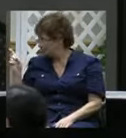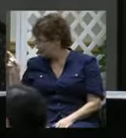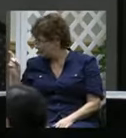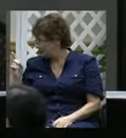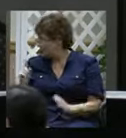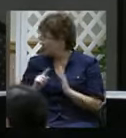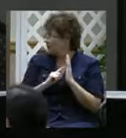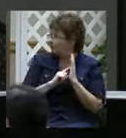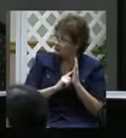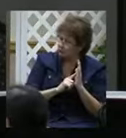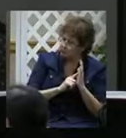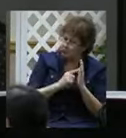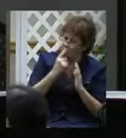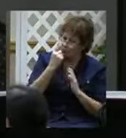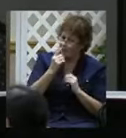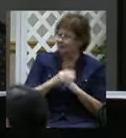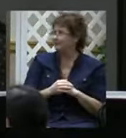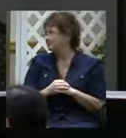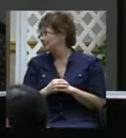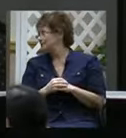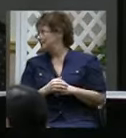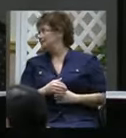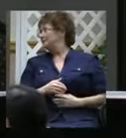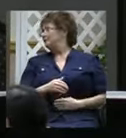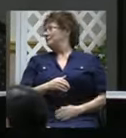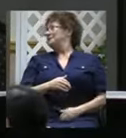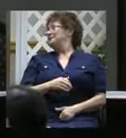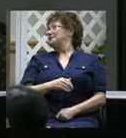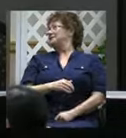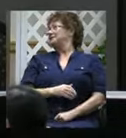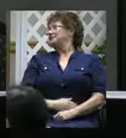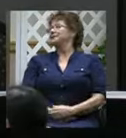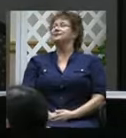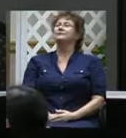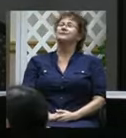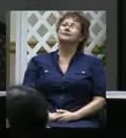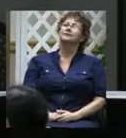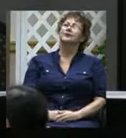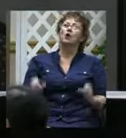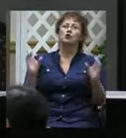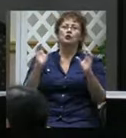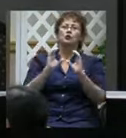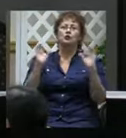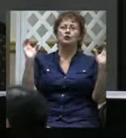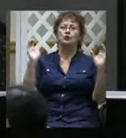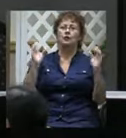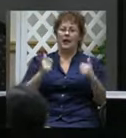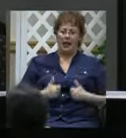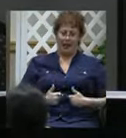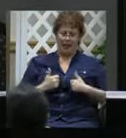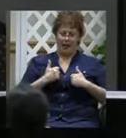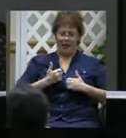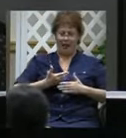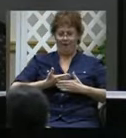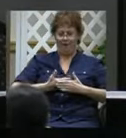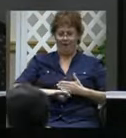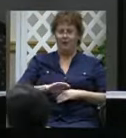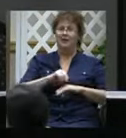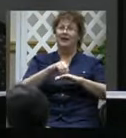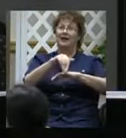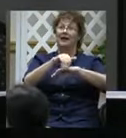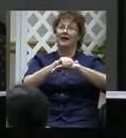here. The first sample is a certificate of a live birth in